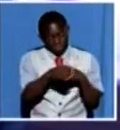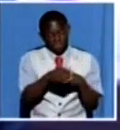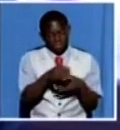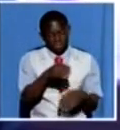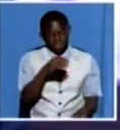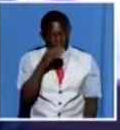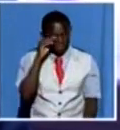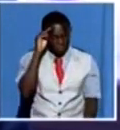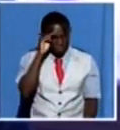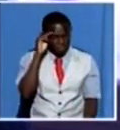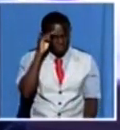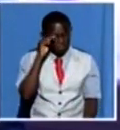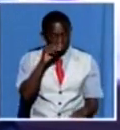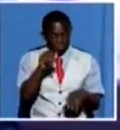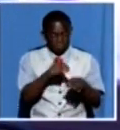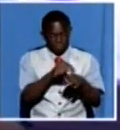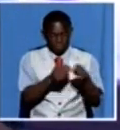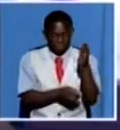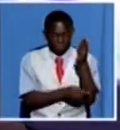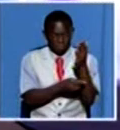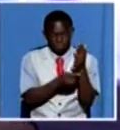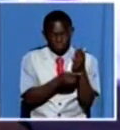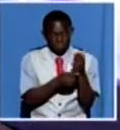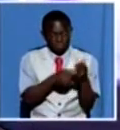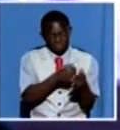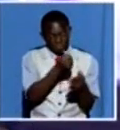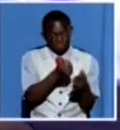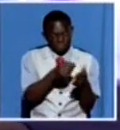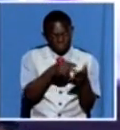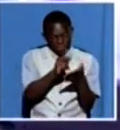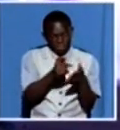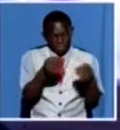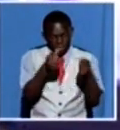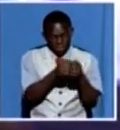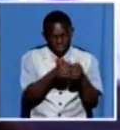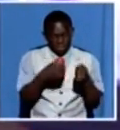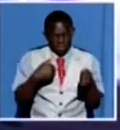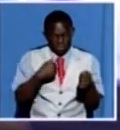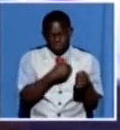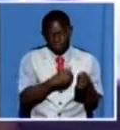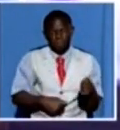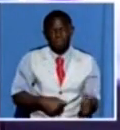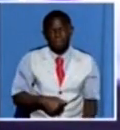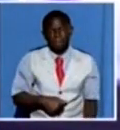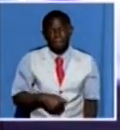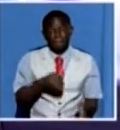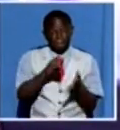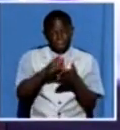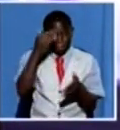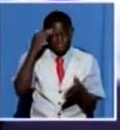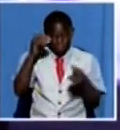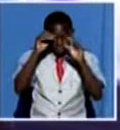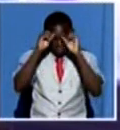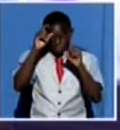pay contracting company that is based in China. And that's why His Excellency the President has been emphasizing to say we need 20%